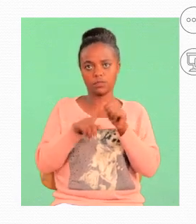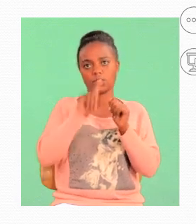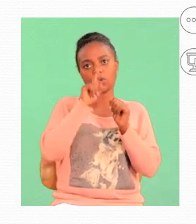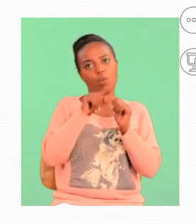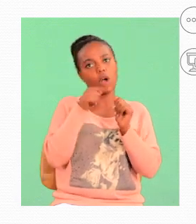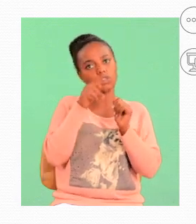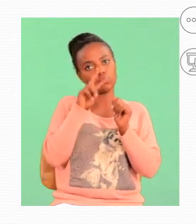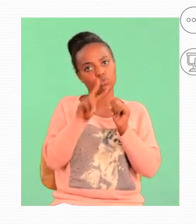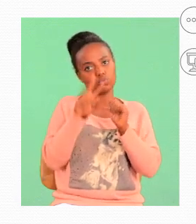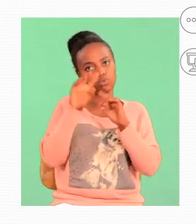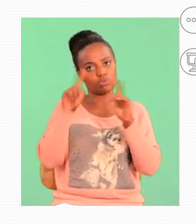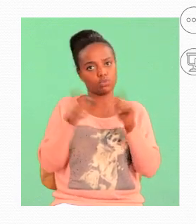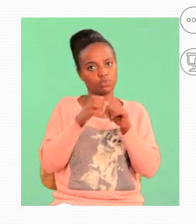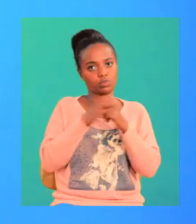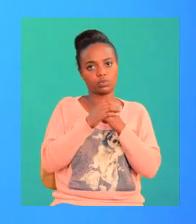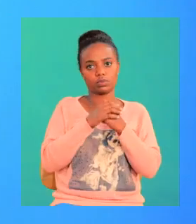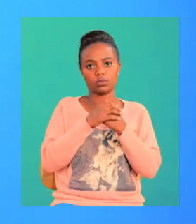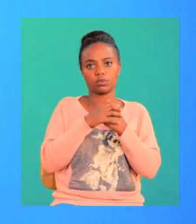1, 2.